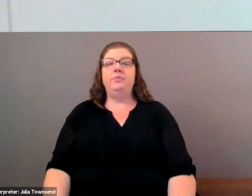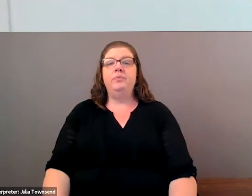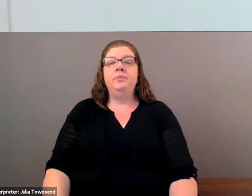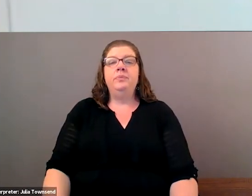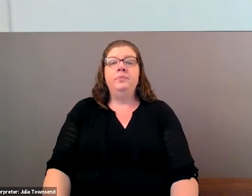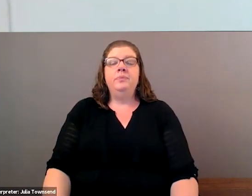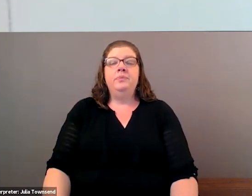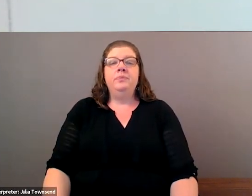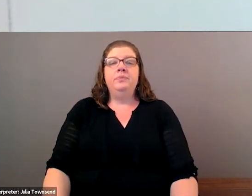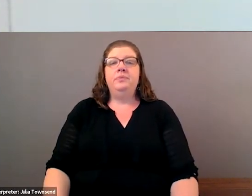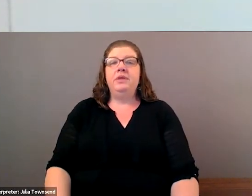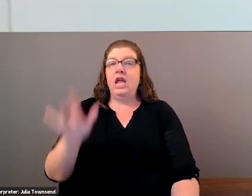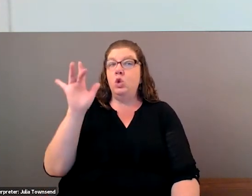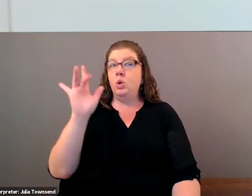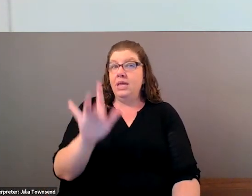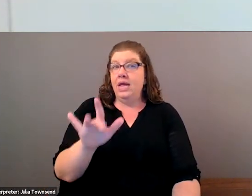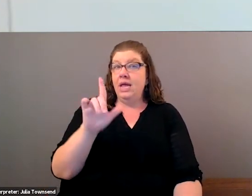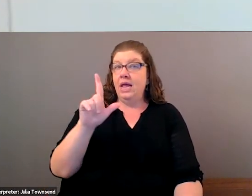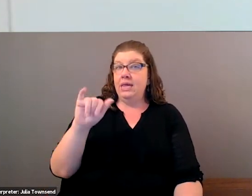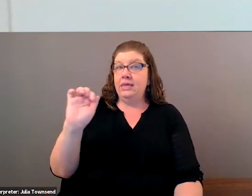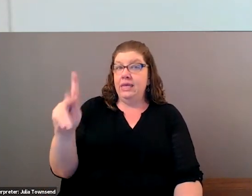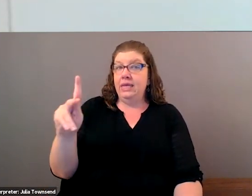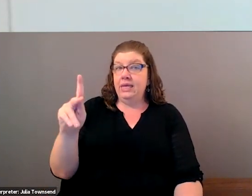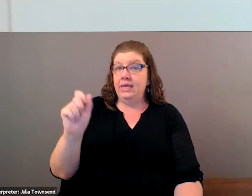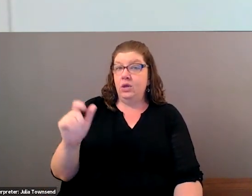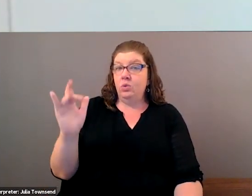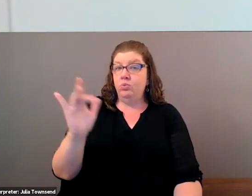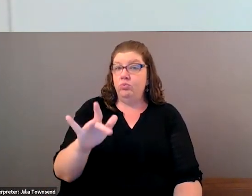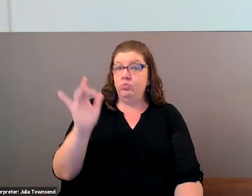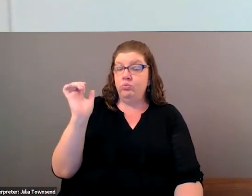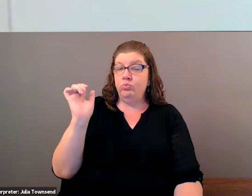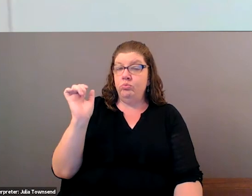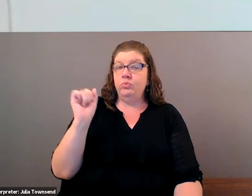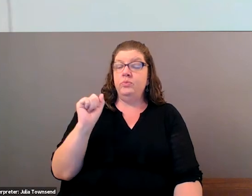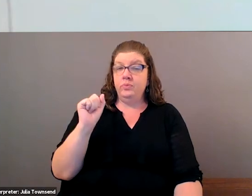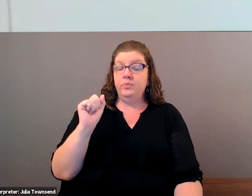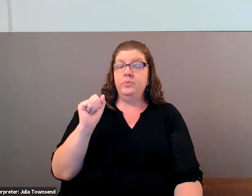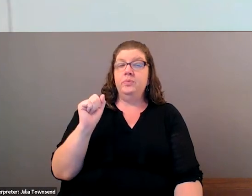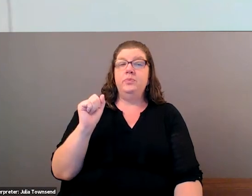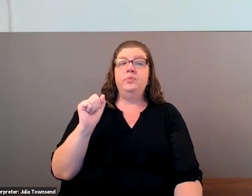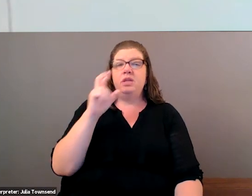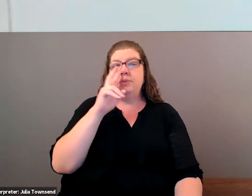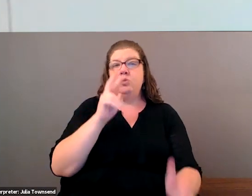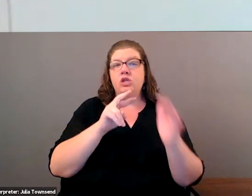And Brian, if you could click on the link to bring up the multi-year projection.